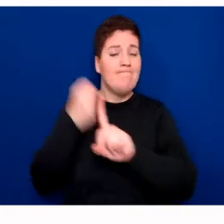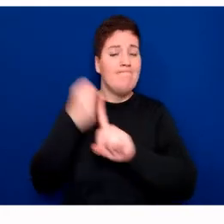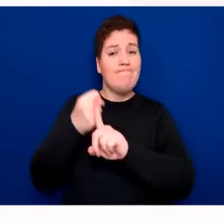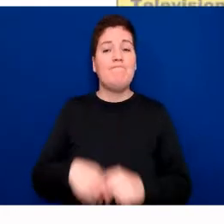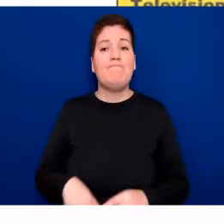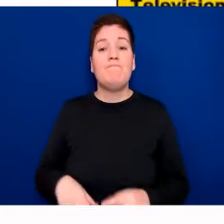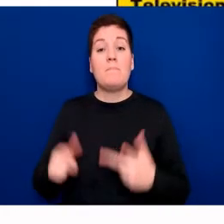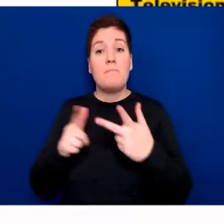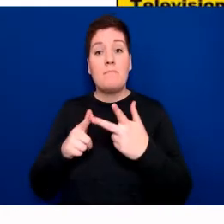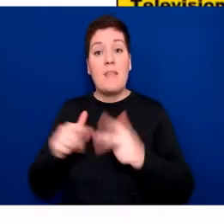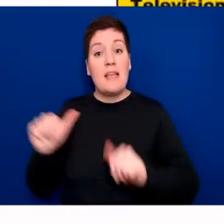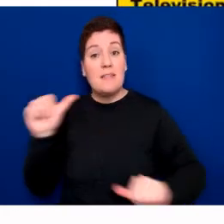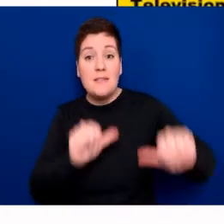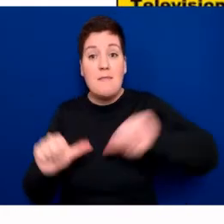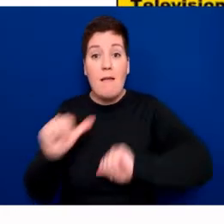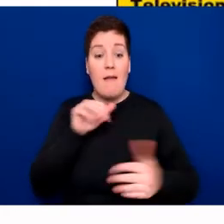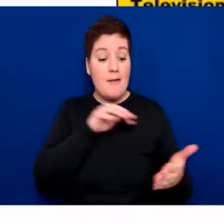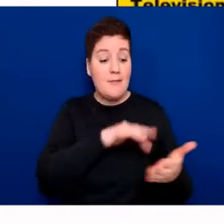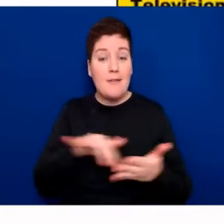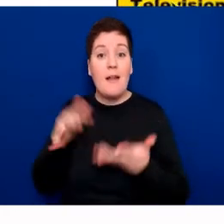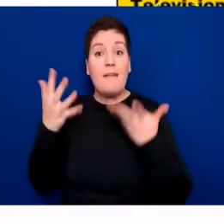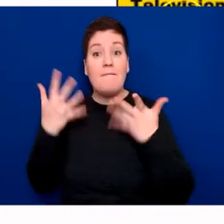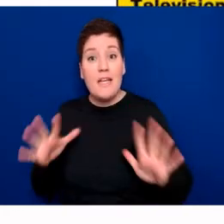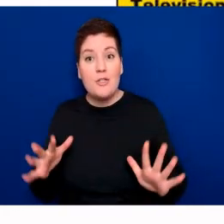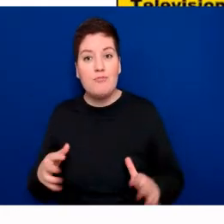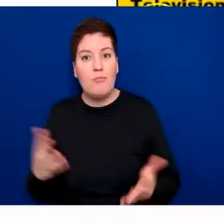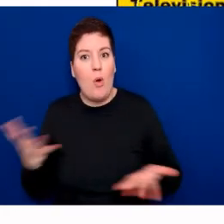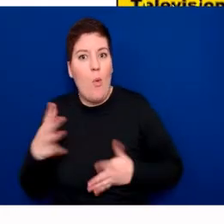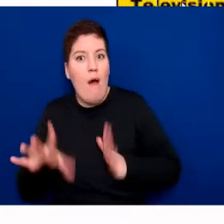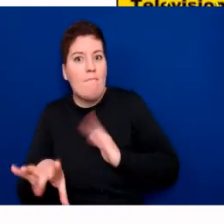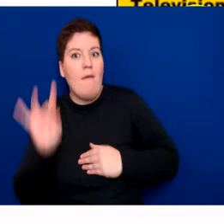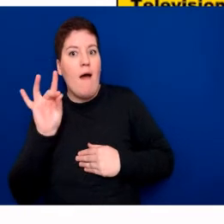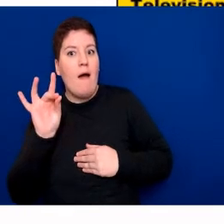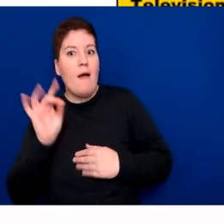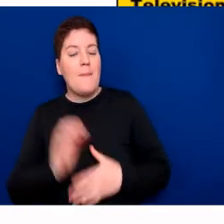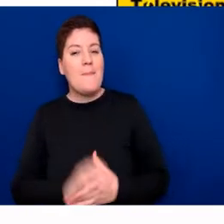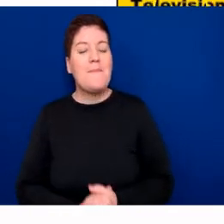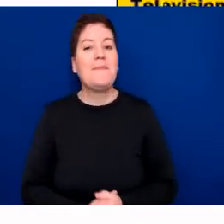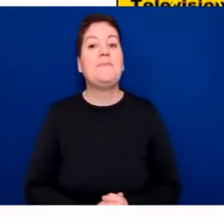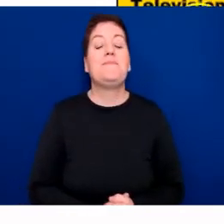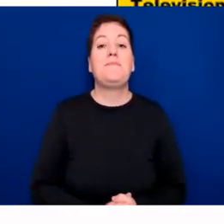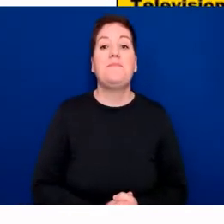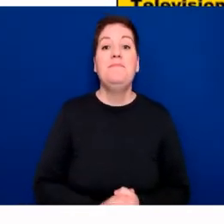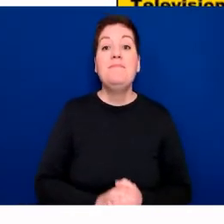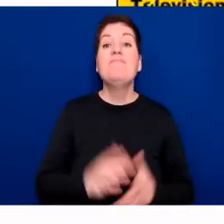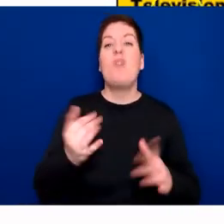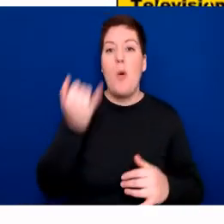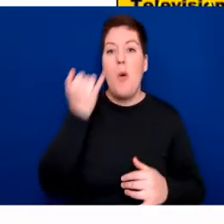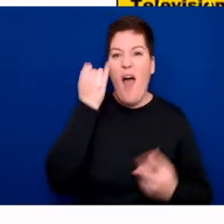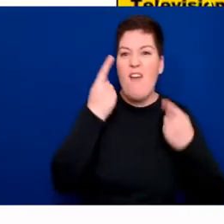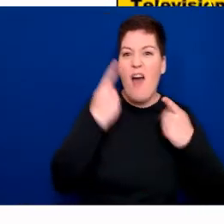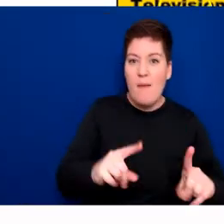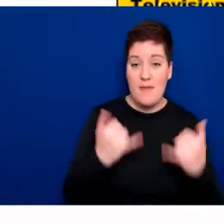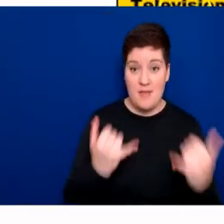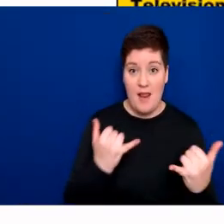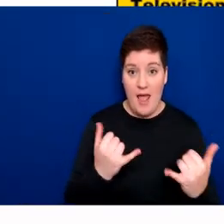event happens, we hear about it on television, on the internet, and on the